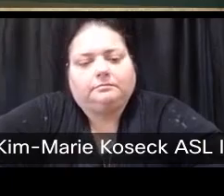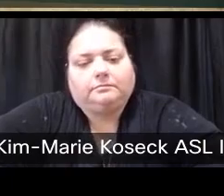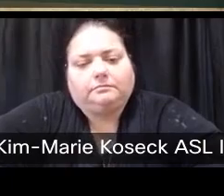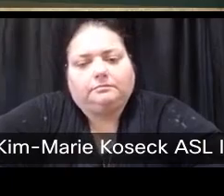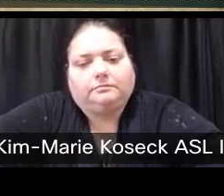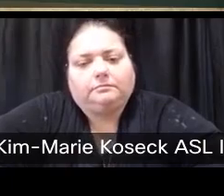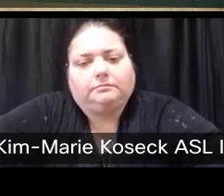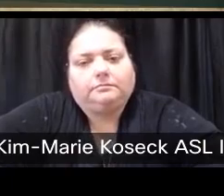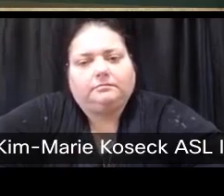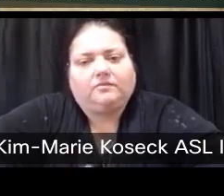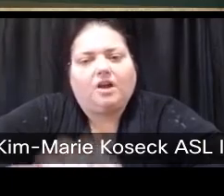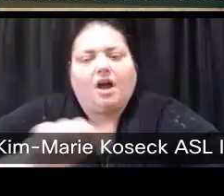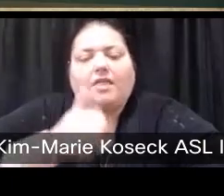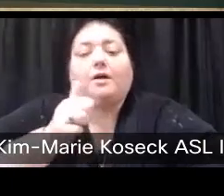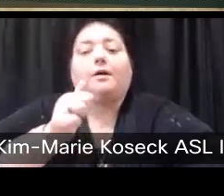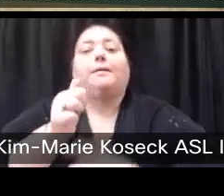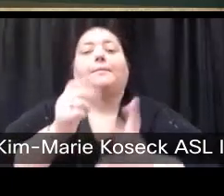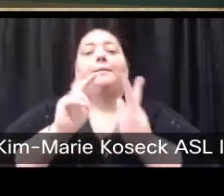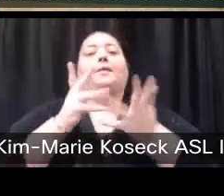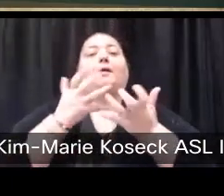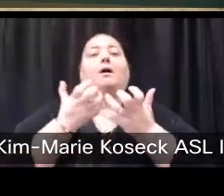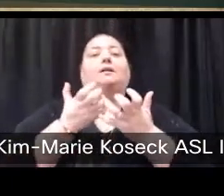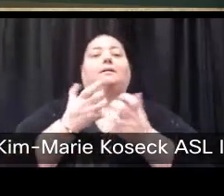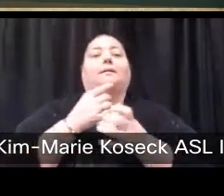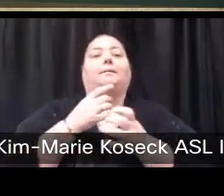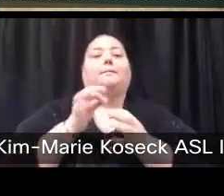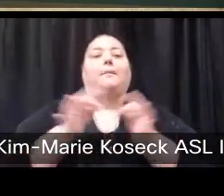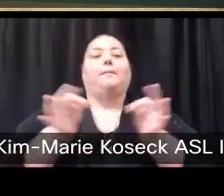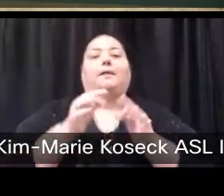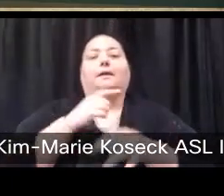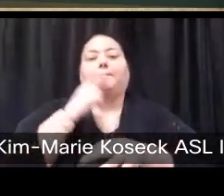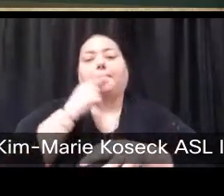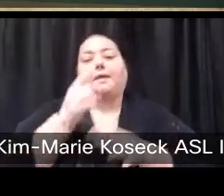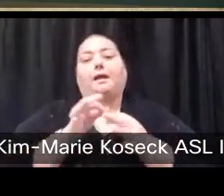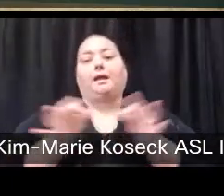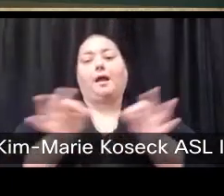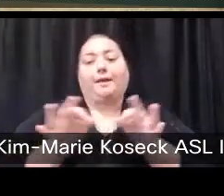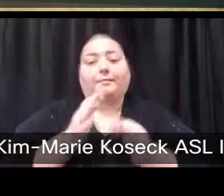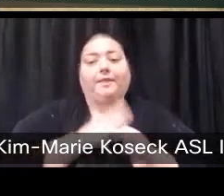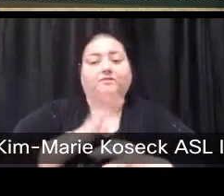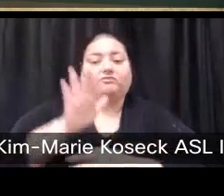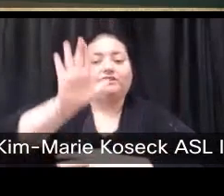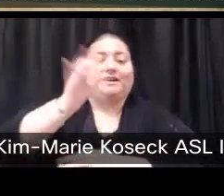right, if there's anyone else that would like to issue public comment, please raise your hand. If not,